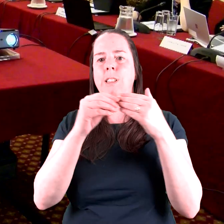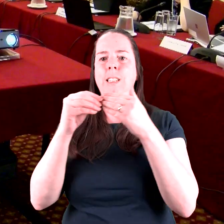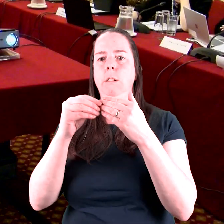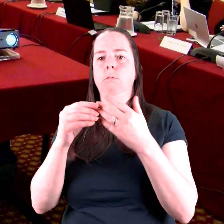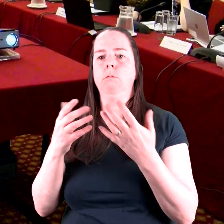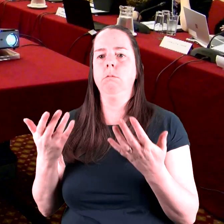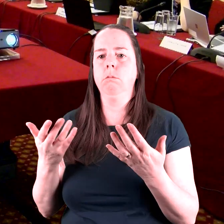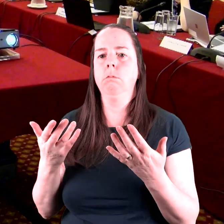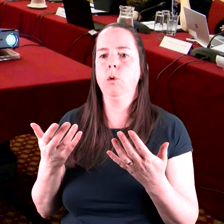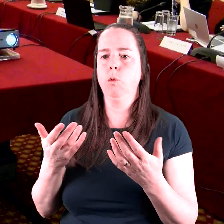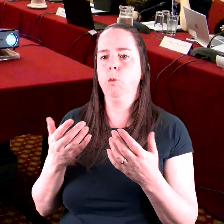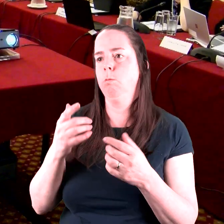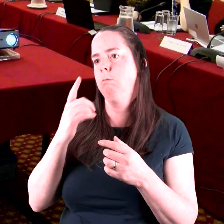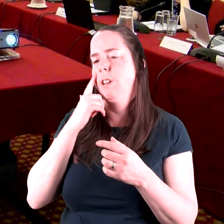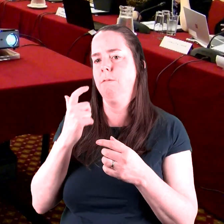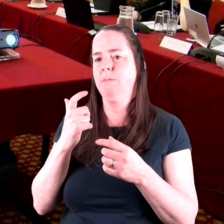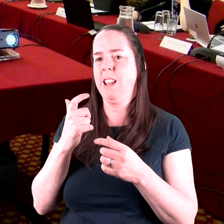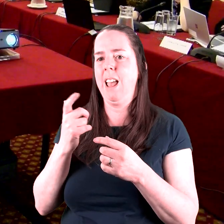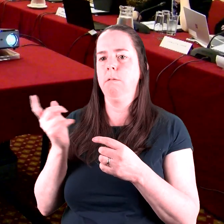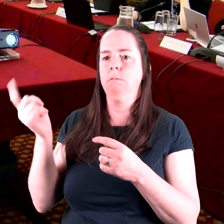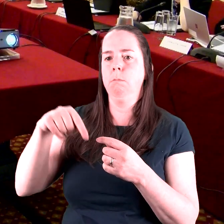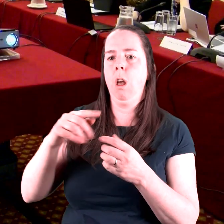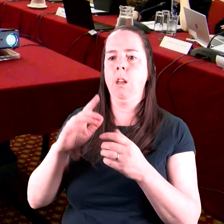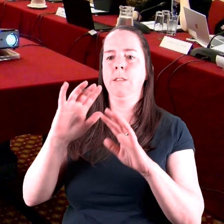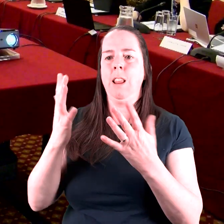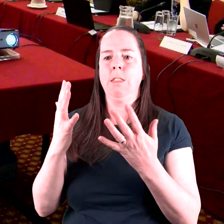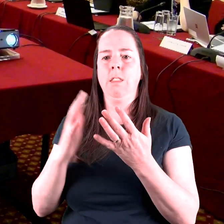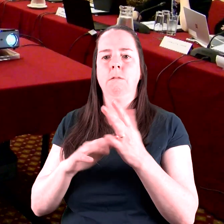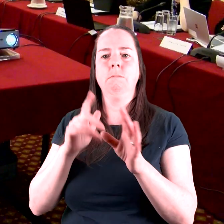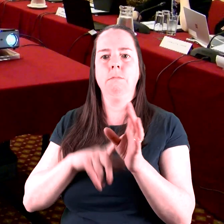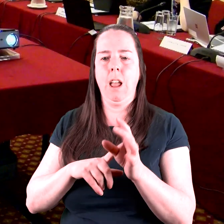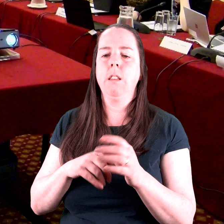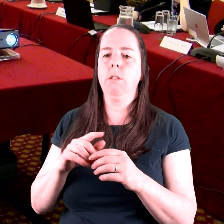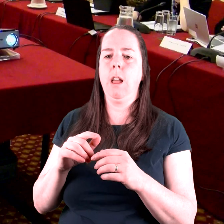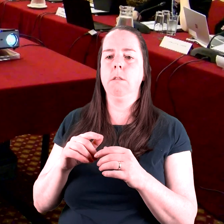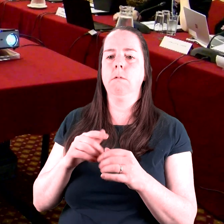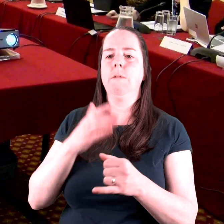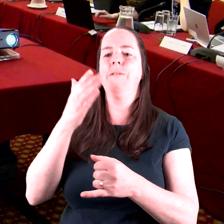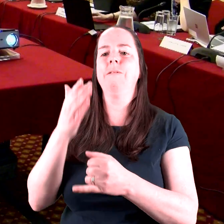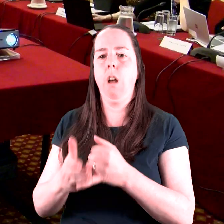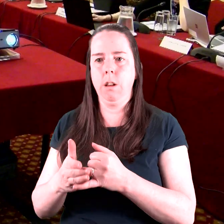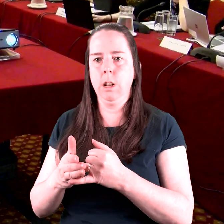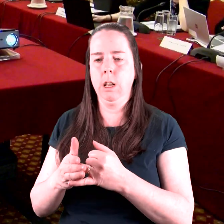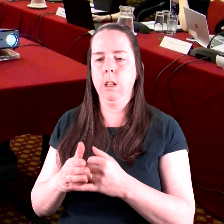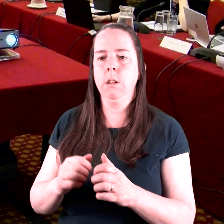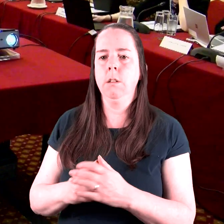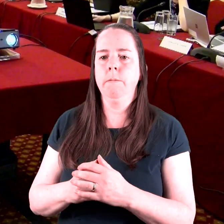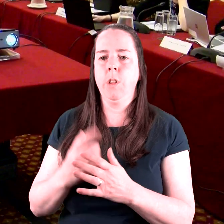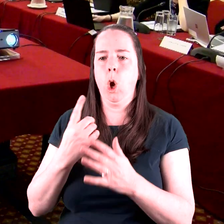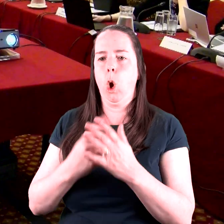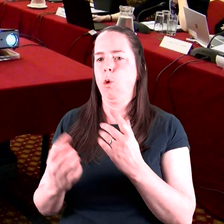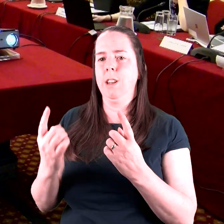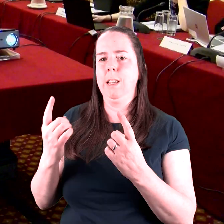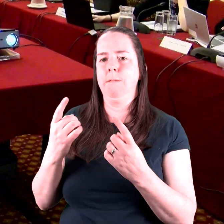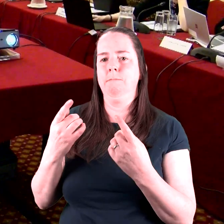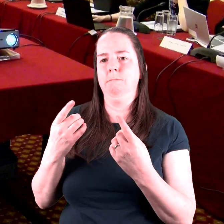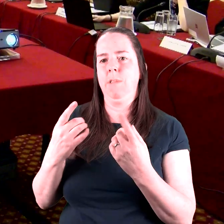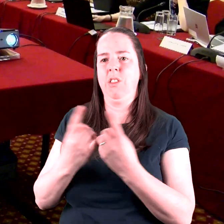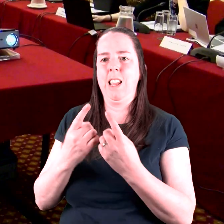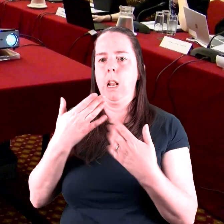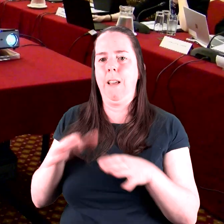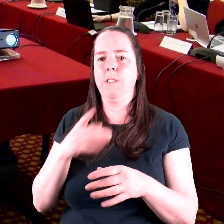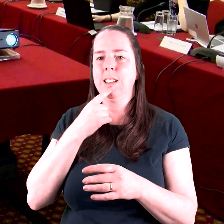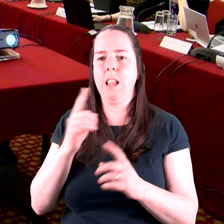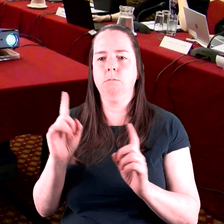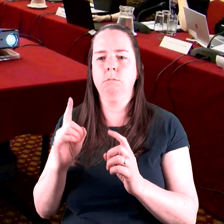for leads to be able to do by the 10th of March. And then finally on this slide, the only thing to say is if for any reason